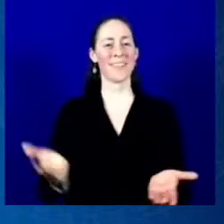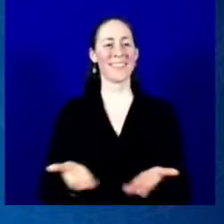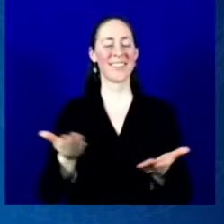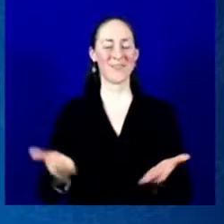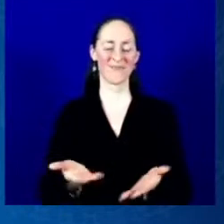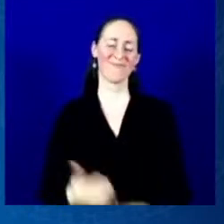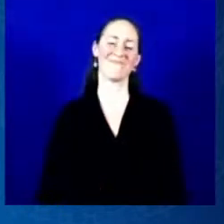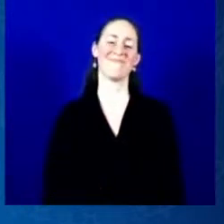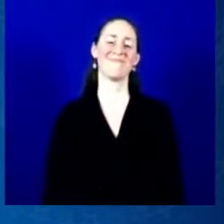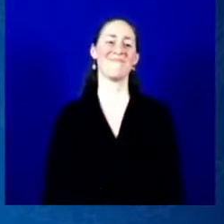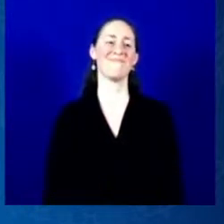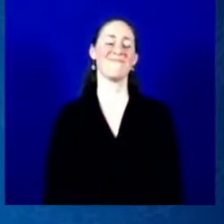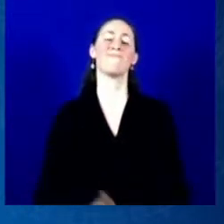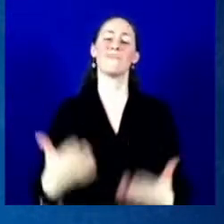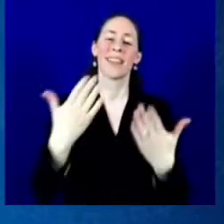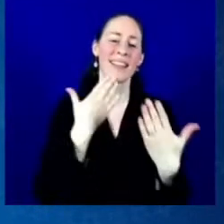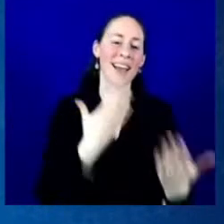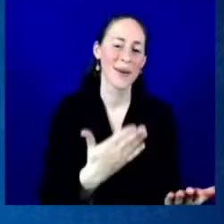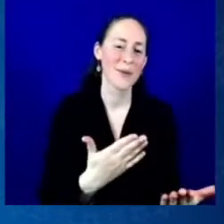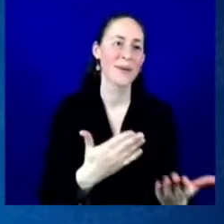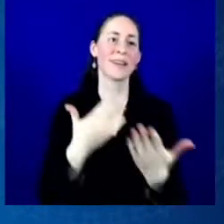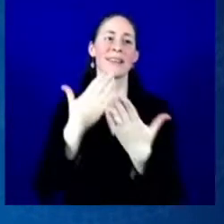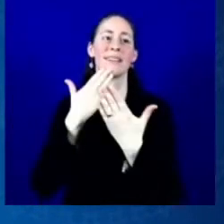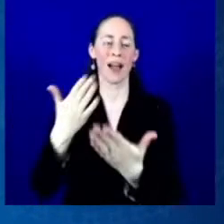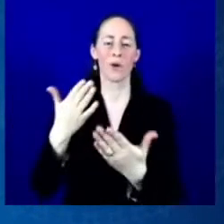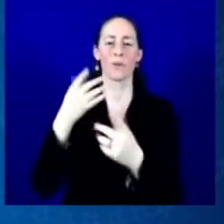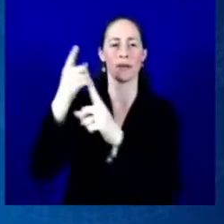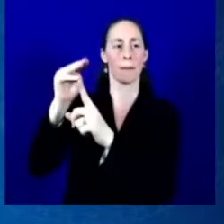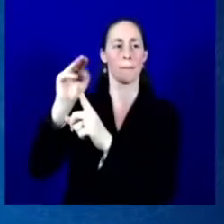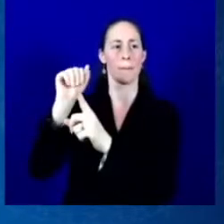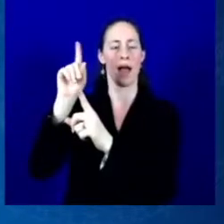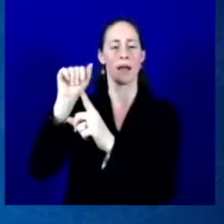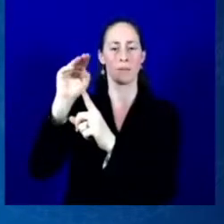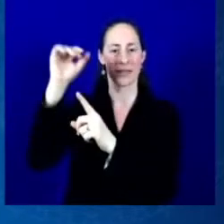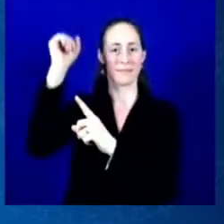Speaker, Madam Vice President.